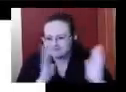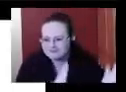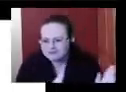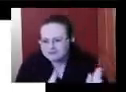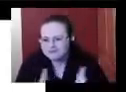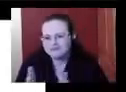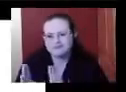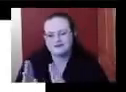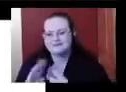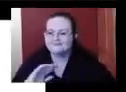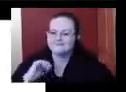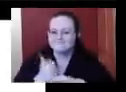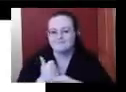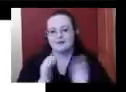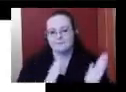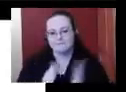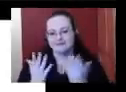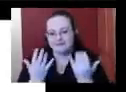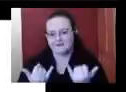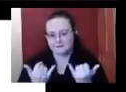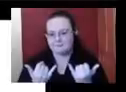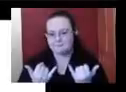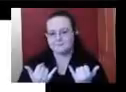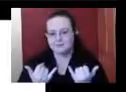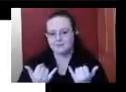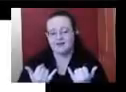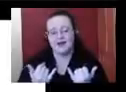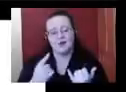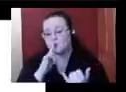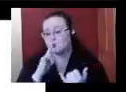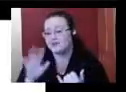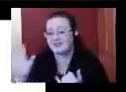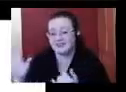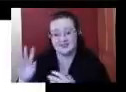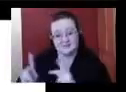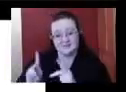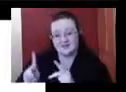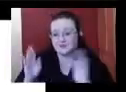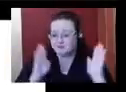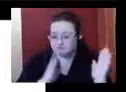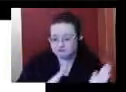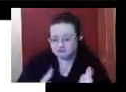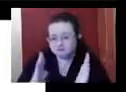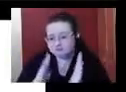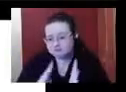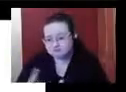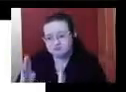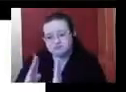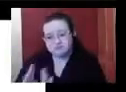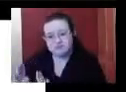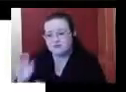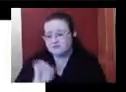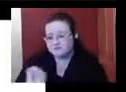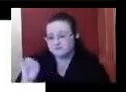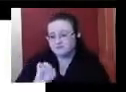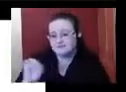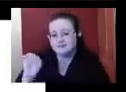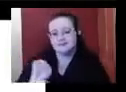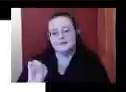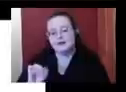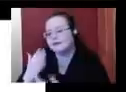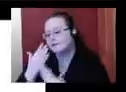2021-2022 school reopening plan in Halton, and I'm grateful for their time, cooperation, and dedication to giving our